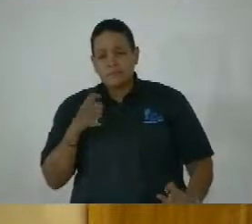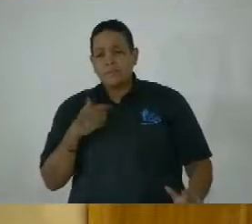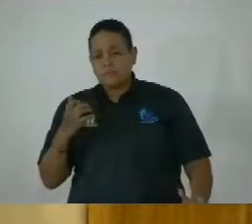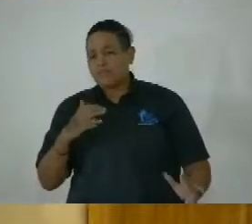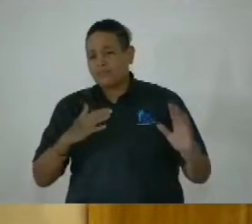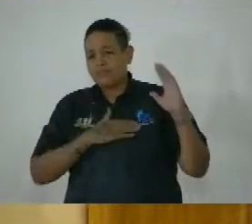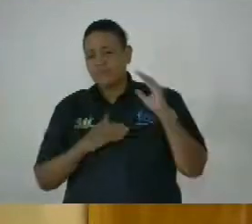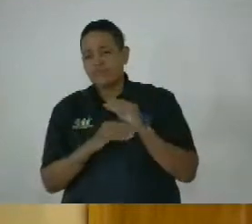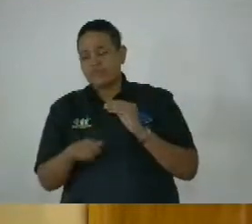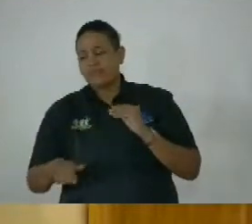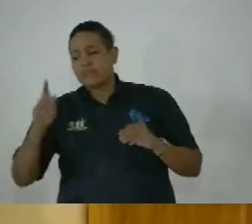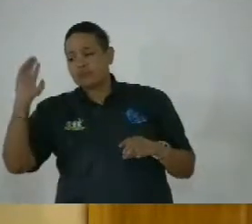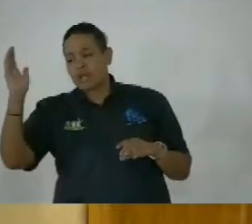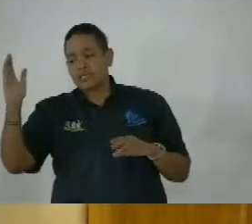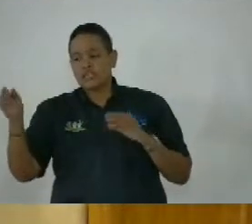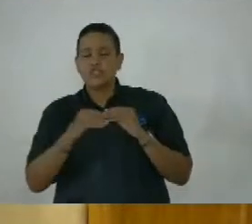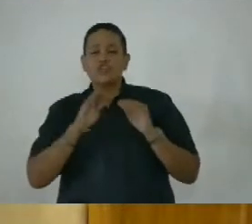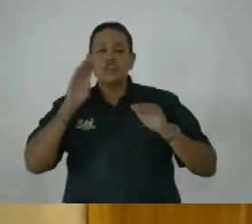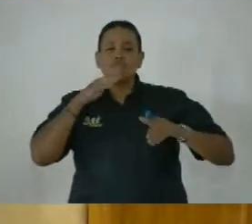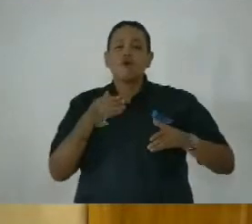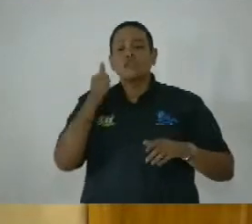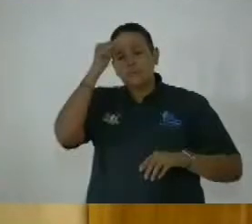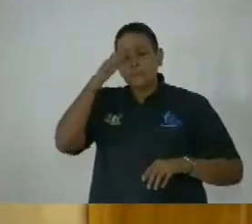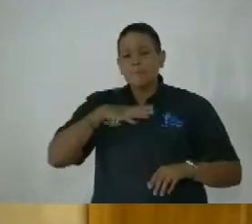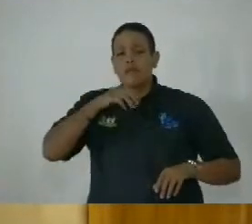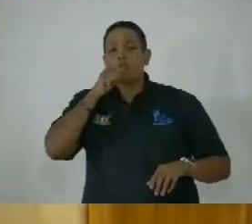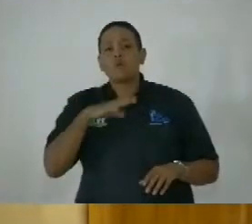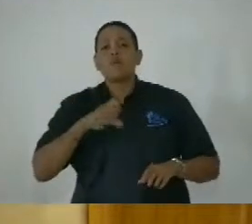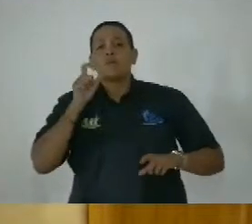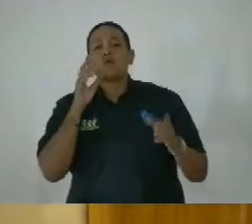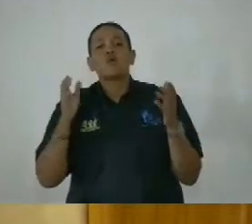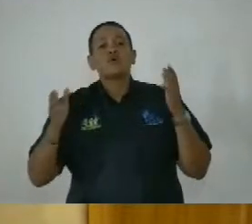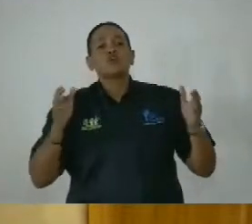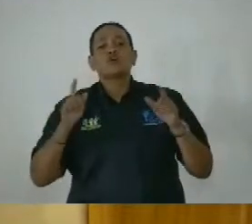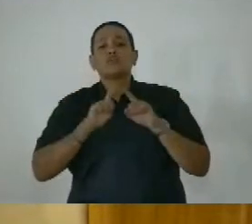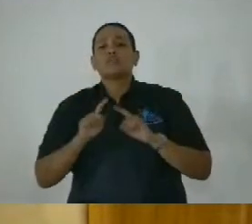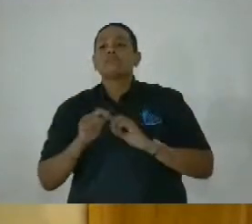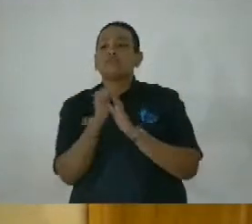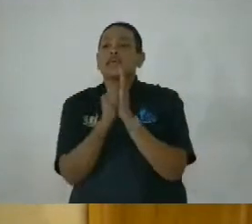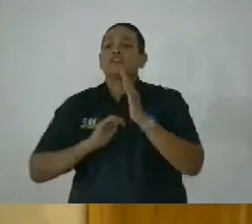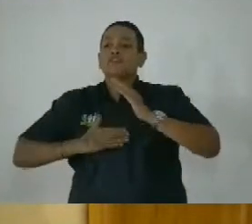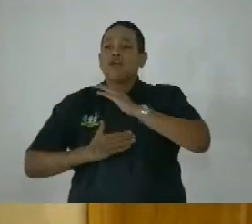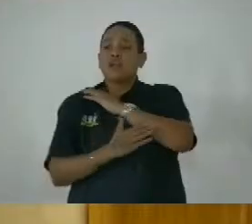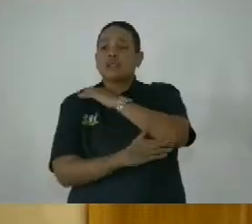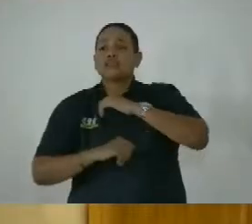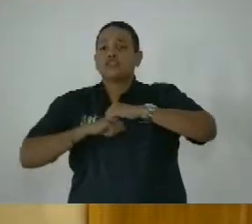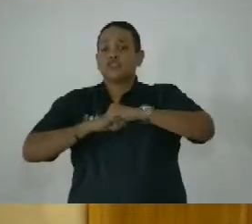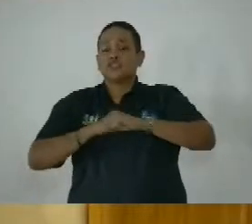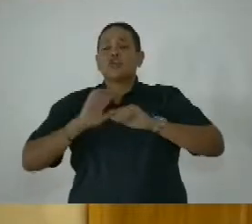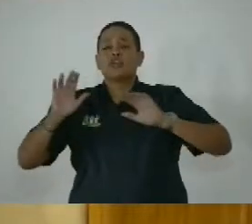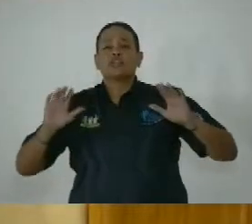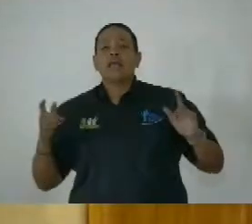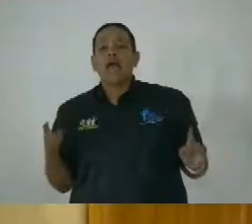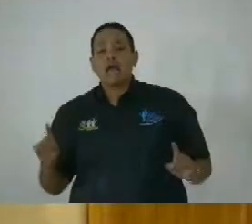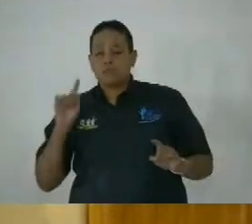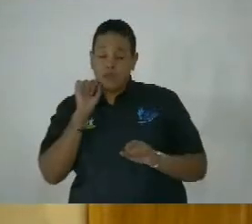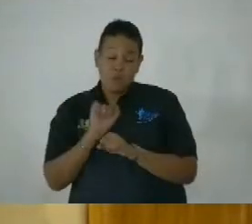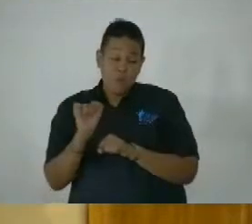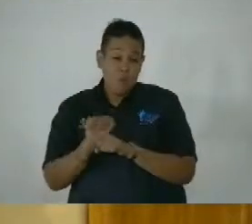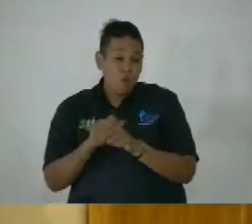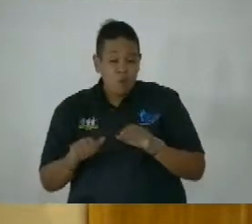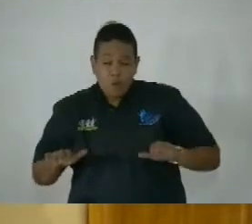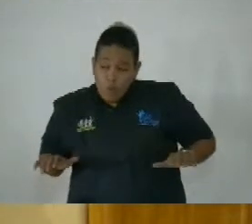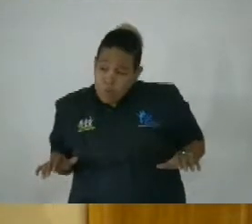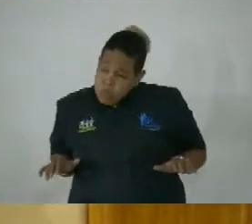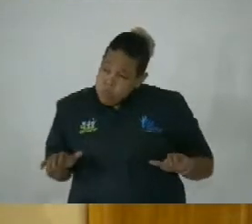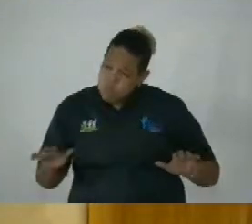however, this sectoral presentation to the men and women who serve within the various agencies of our national security apparatus. They work tirelessly